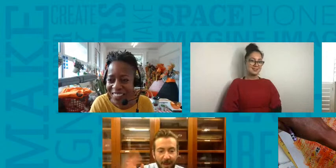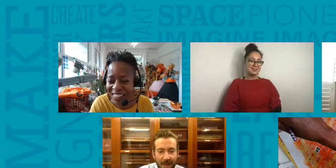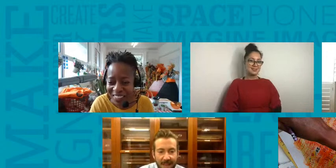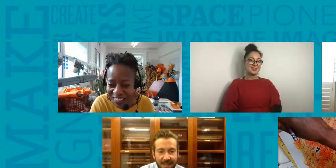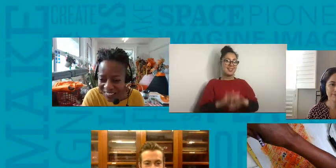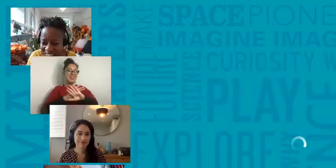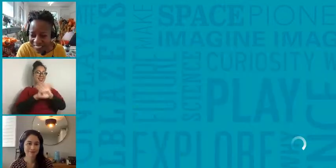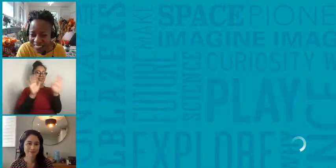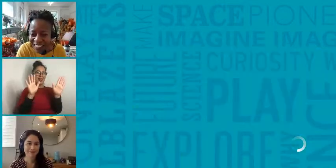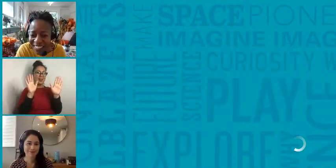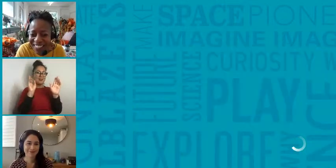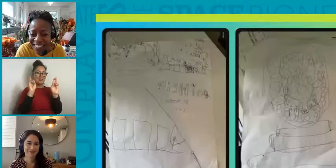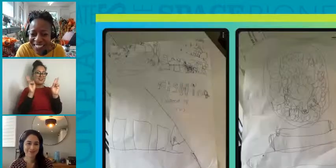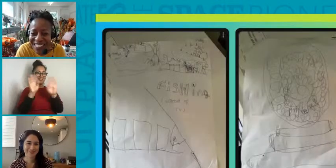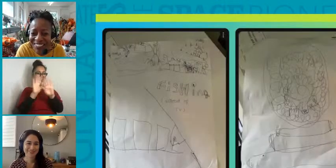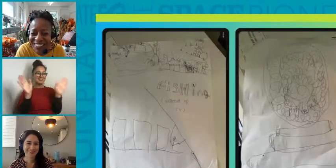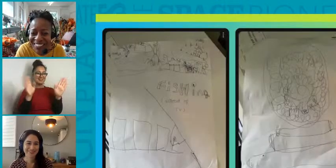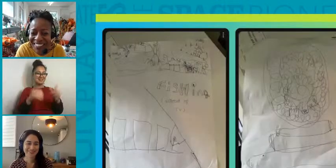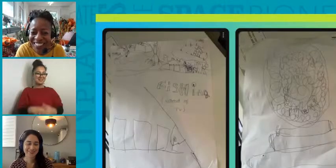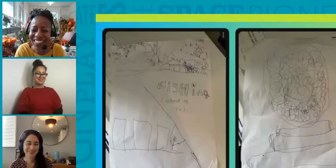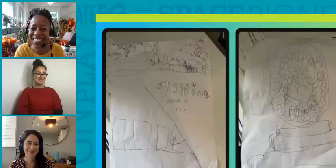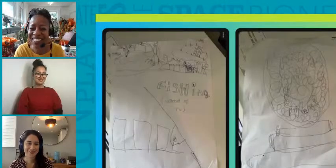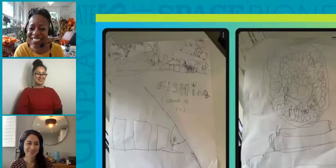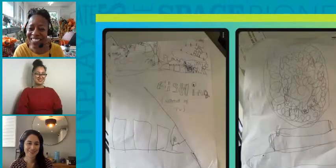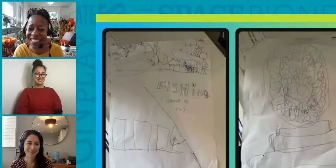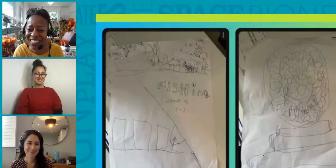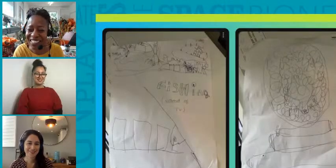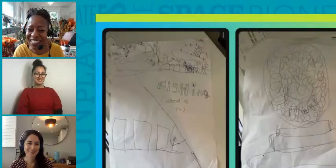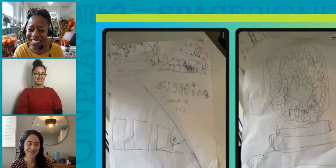Hello again. Hi, Zoran.